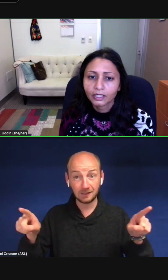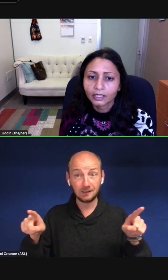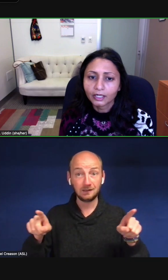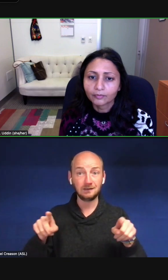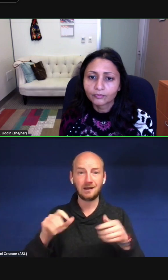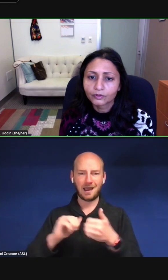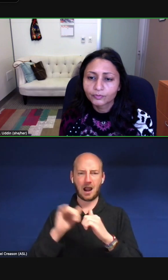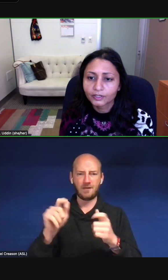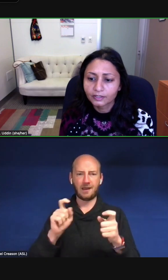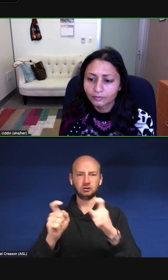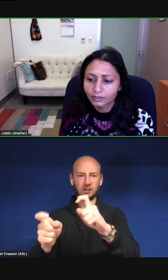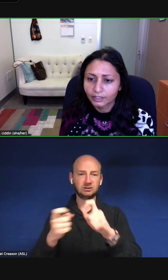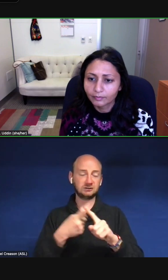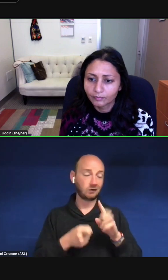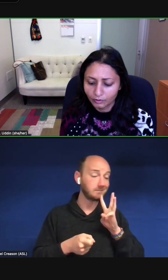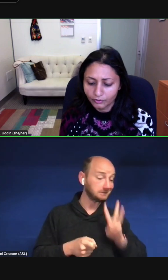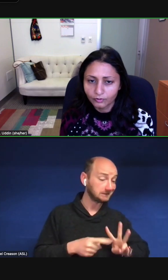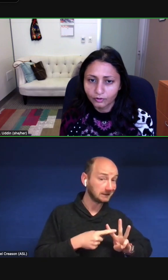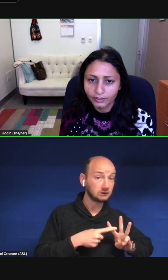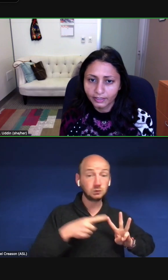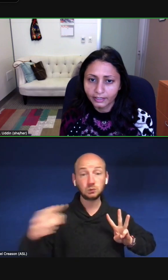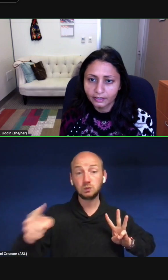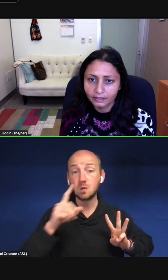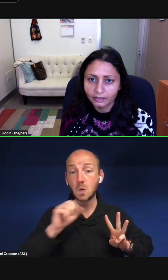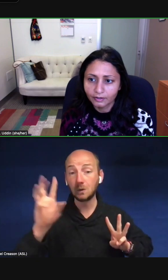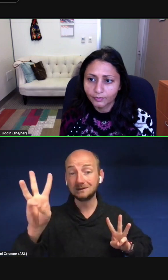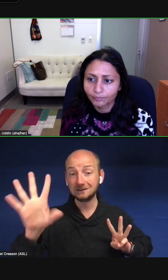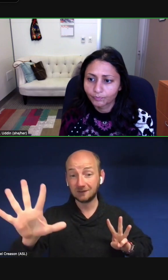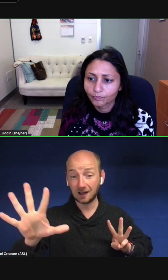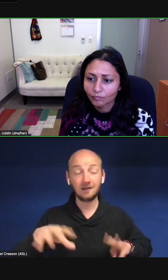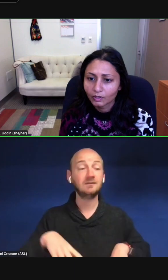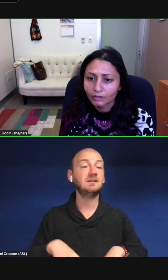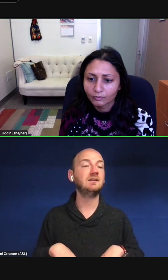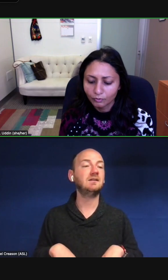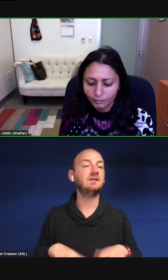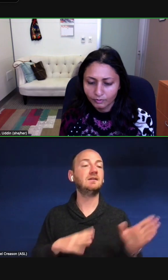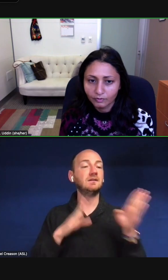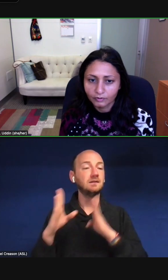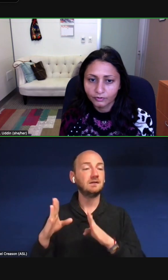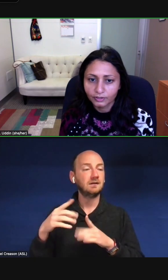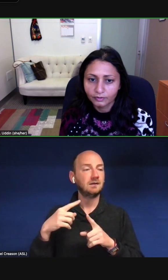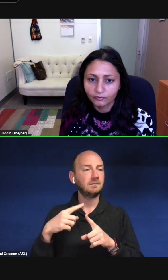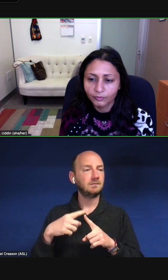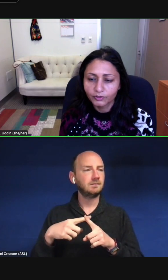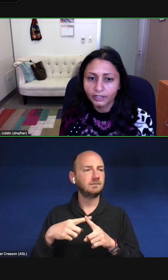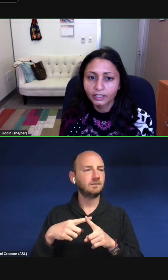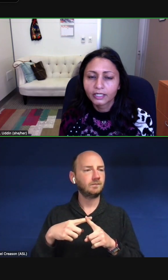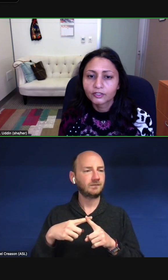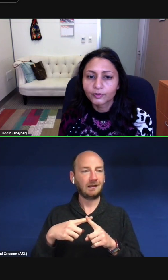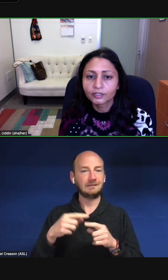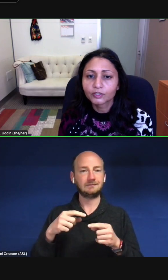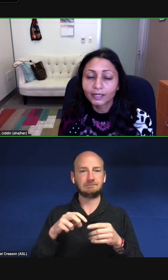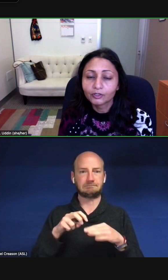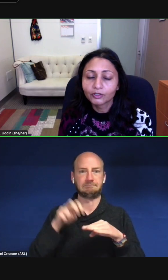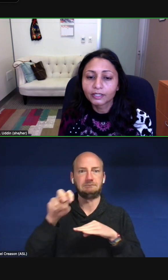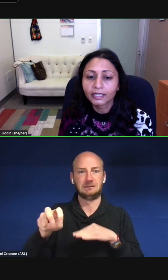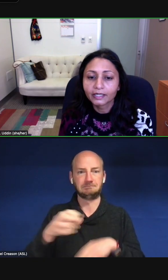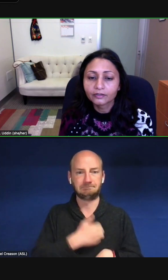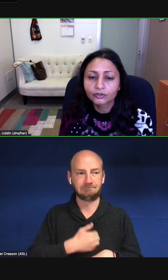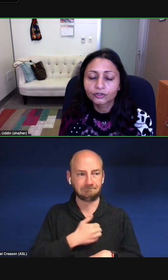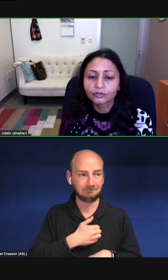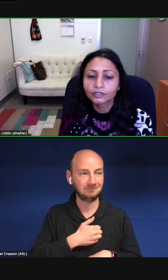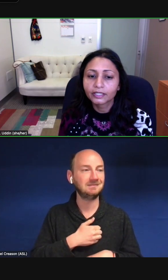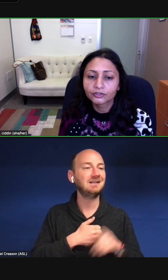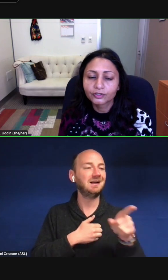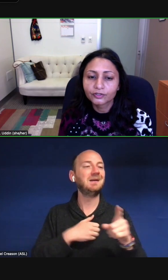85. We spend some time also looking at, looks like it flipped ahead. Spend some time looking